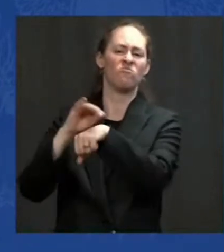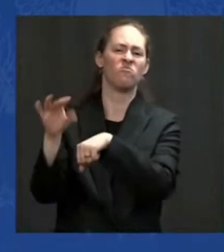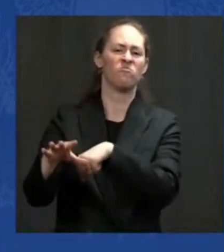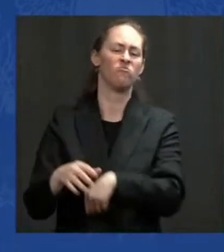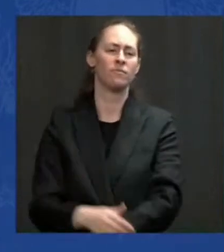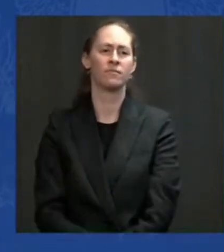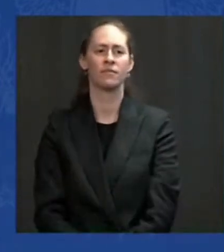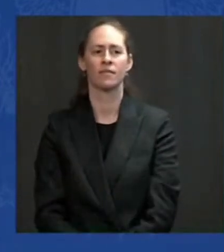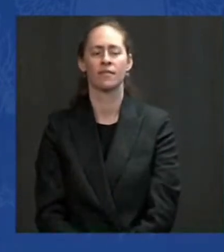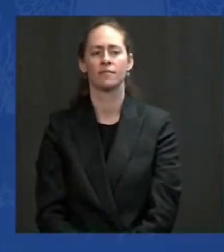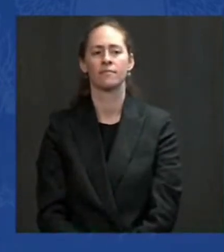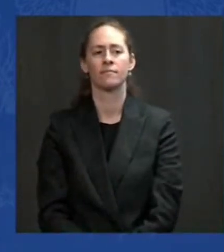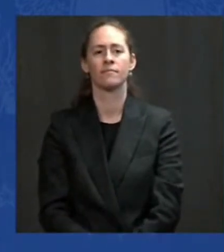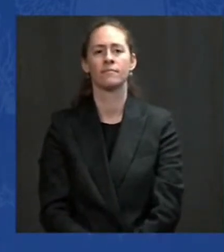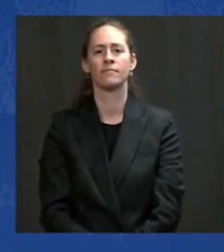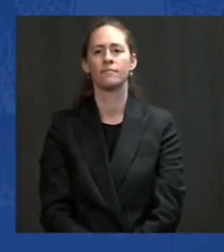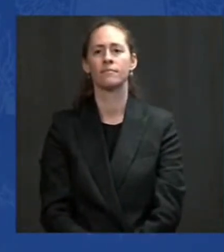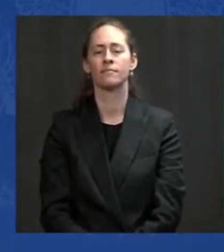Flaherty, ABC.